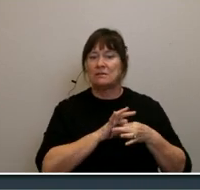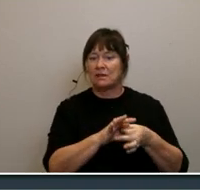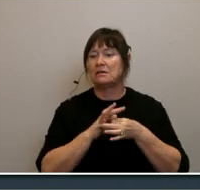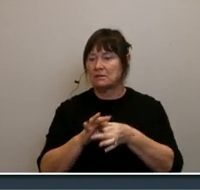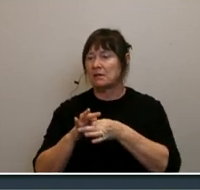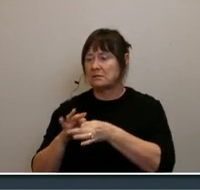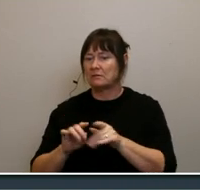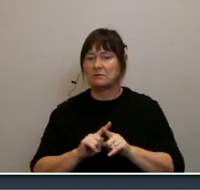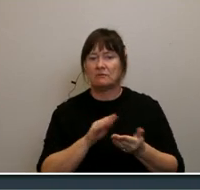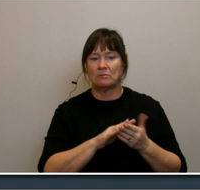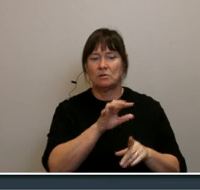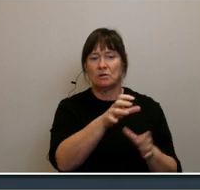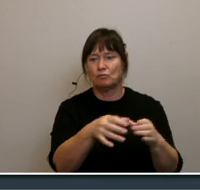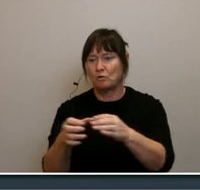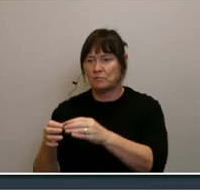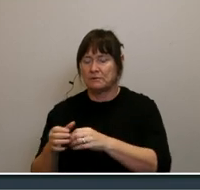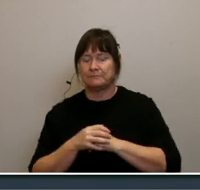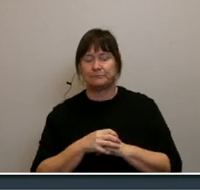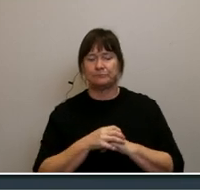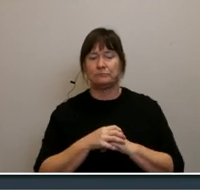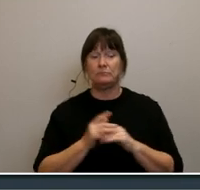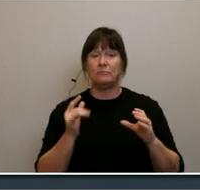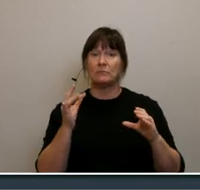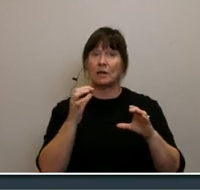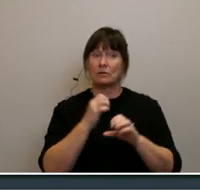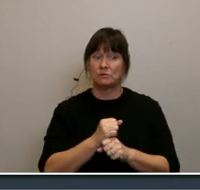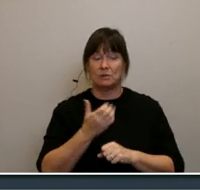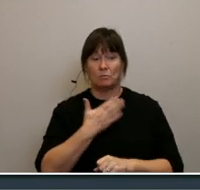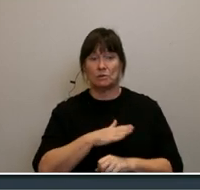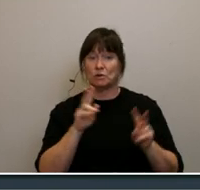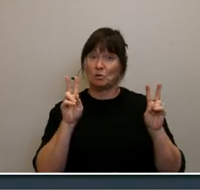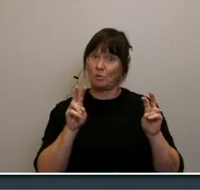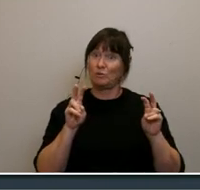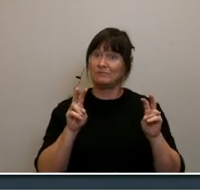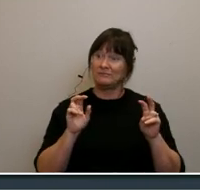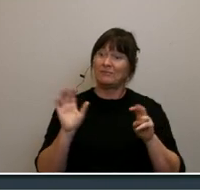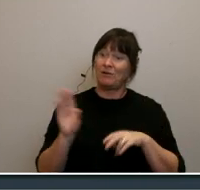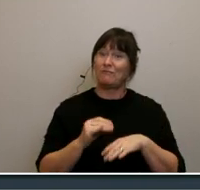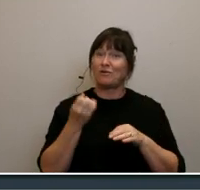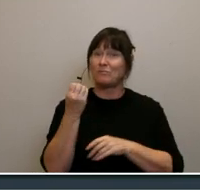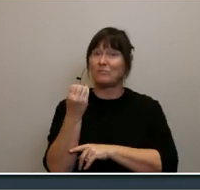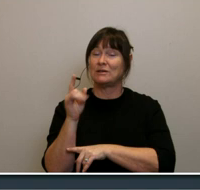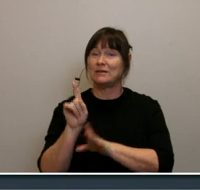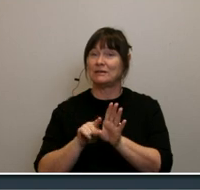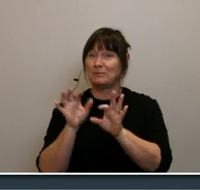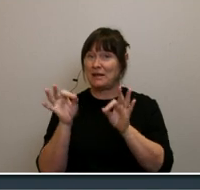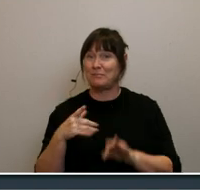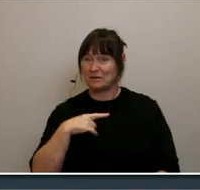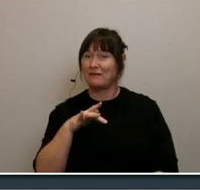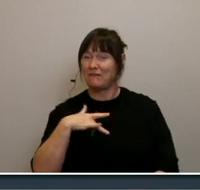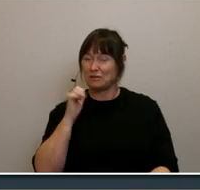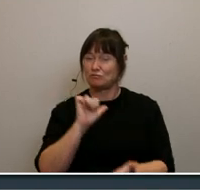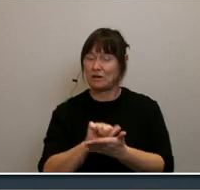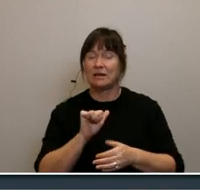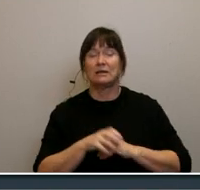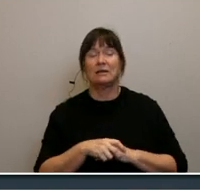groups. Now, in conclusion, I'd simply, again, quote you back to yourselves, because I think you've got it right.